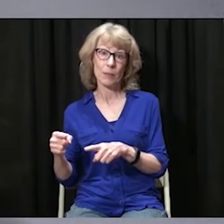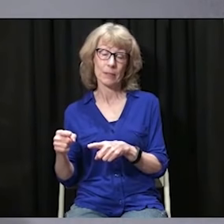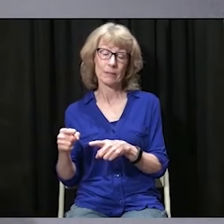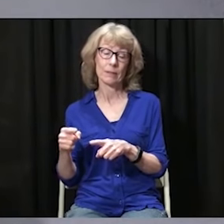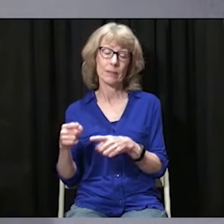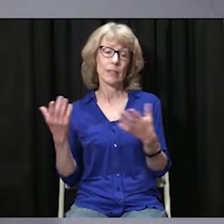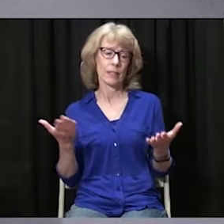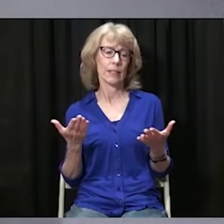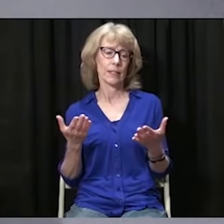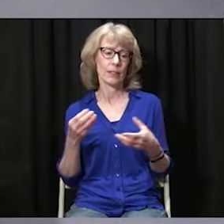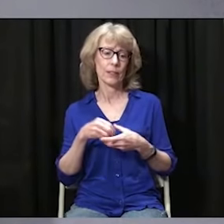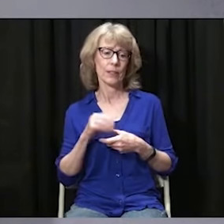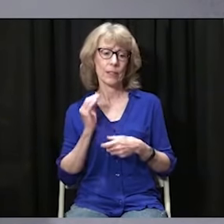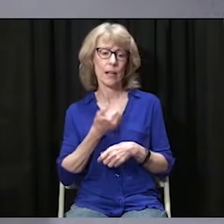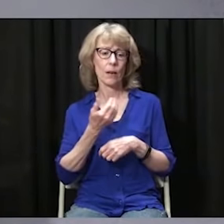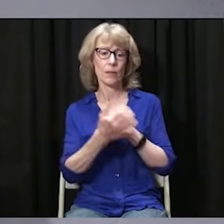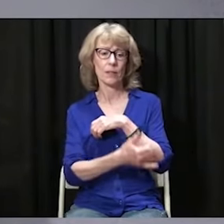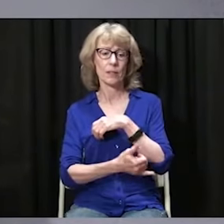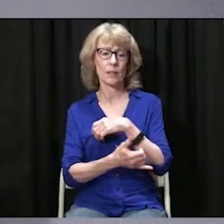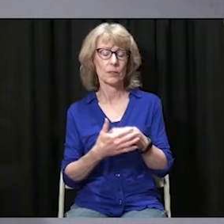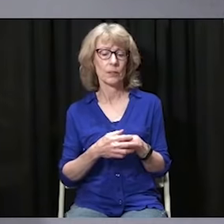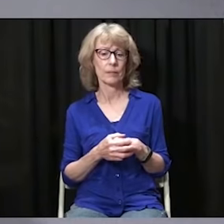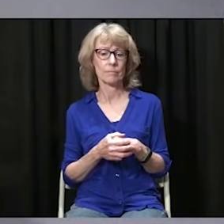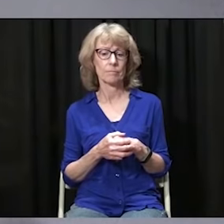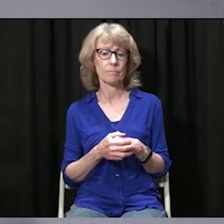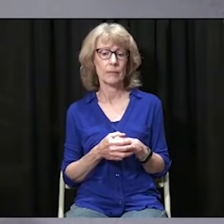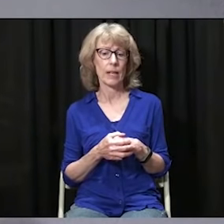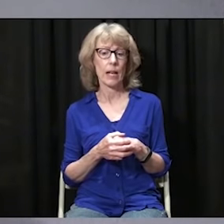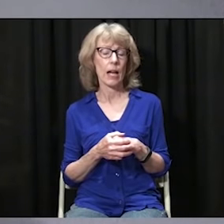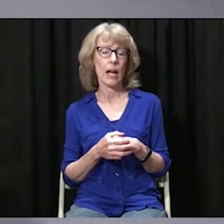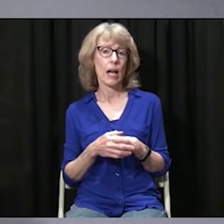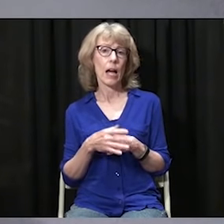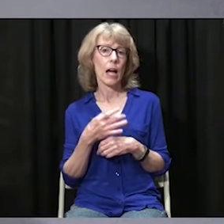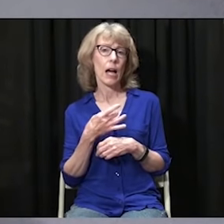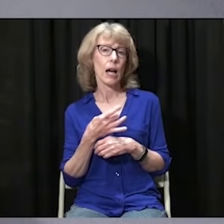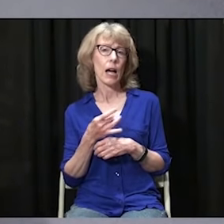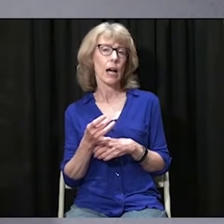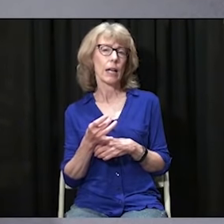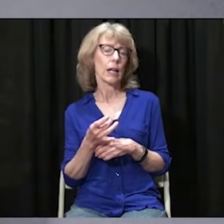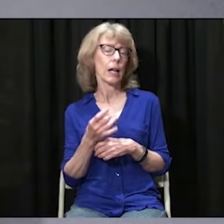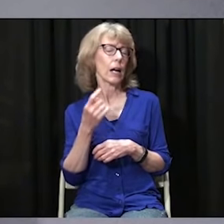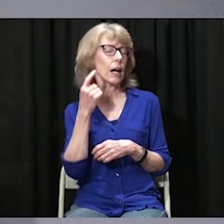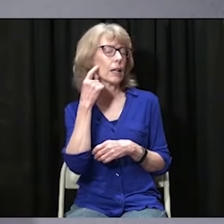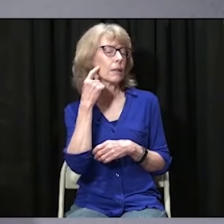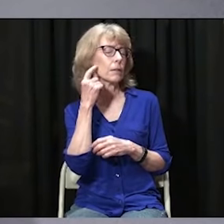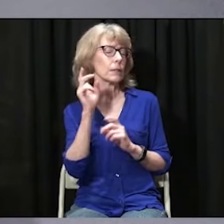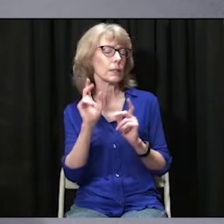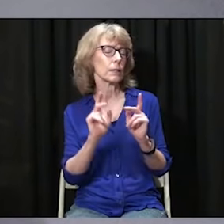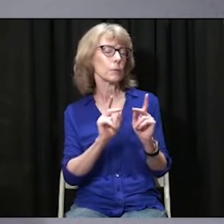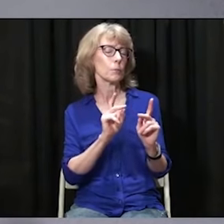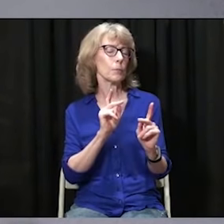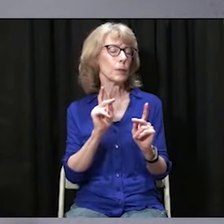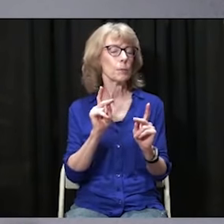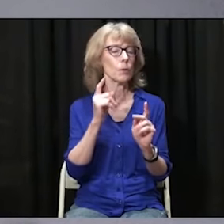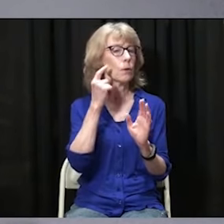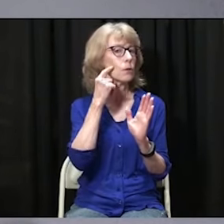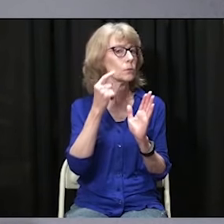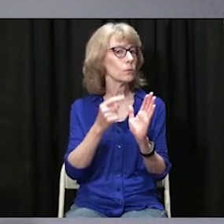often, I don't feel like anybody sees me. And I don't feel like anybody notices